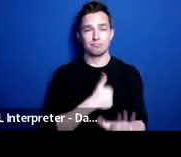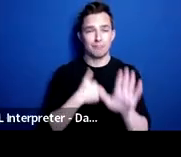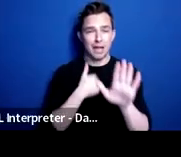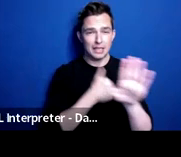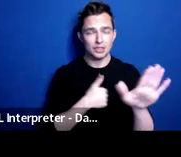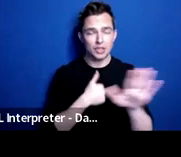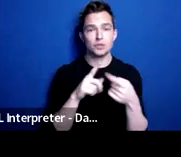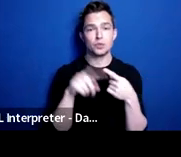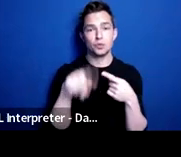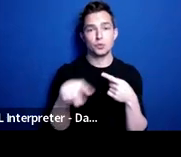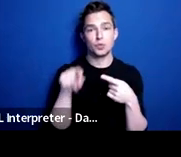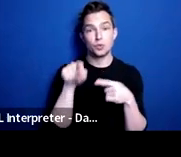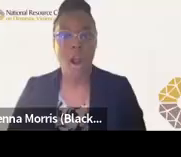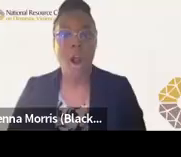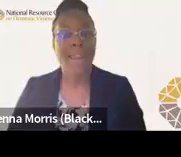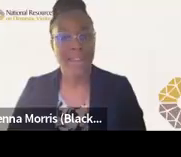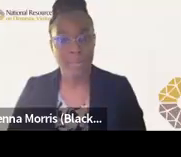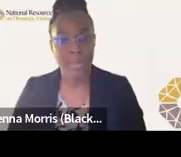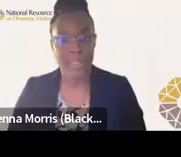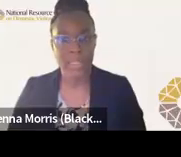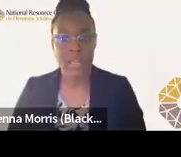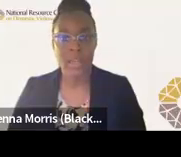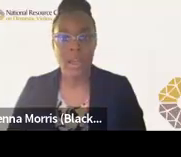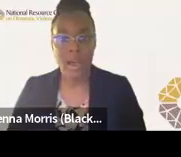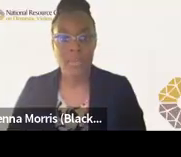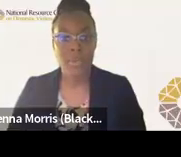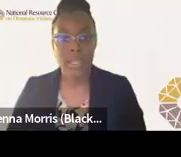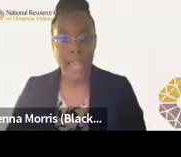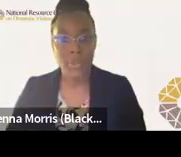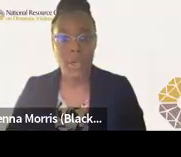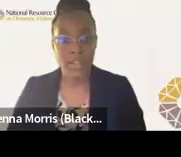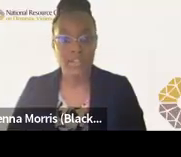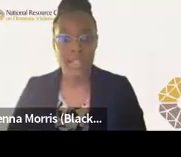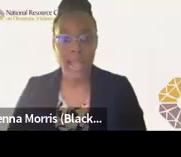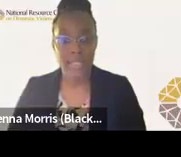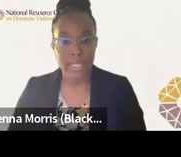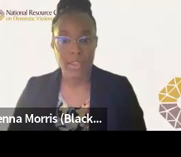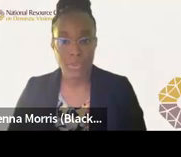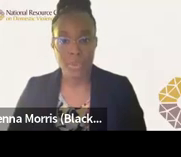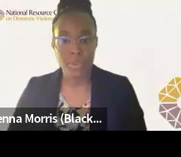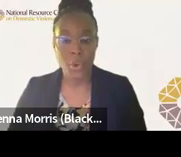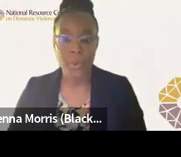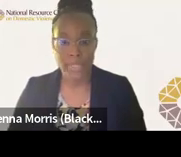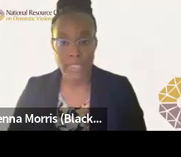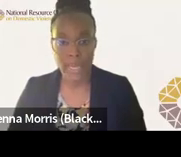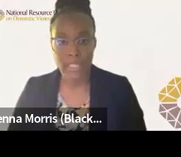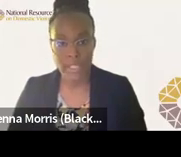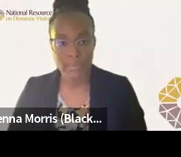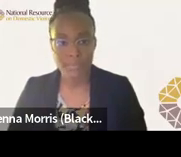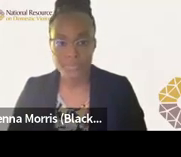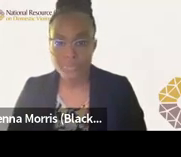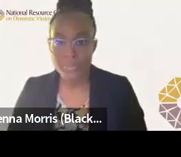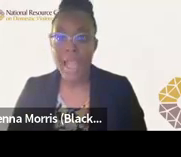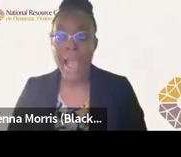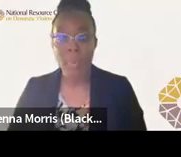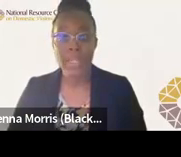apologize to you for our inability to allow you enough time to get through your